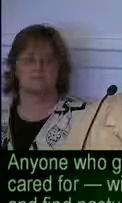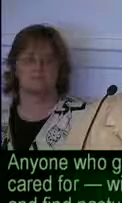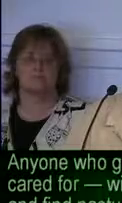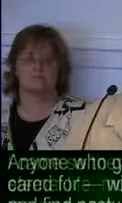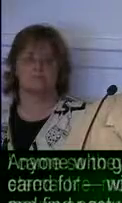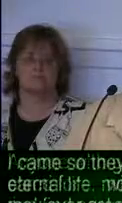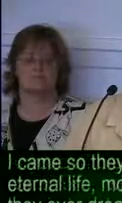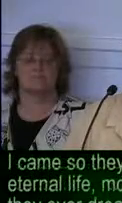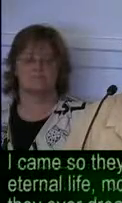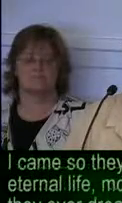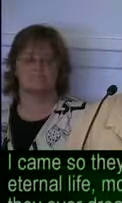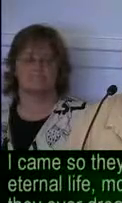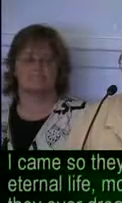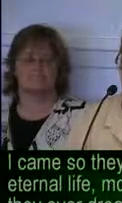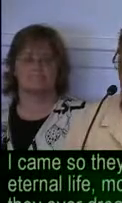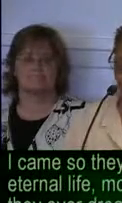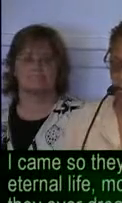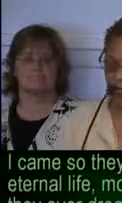and destroy.